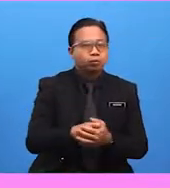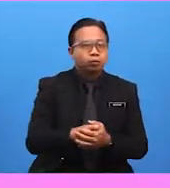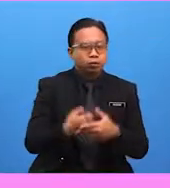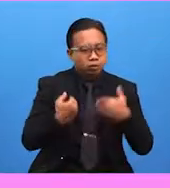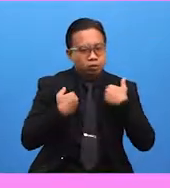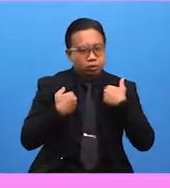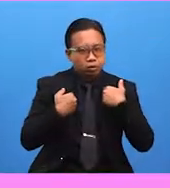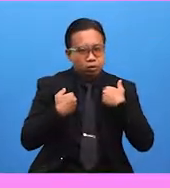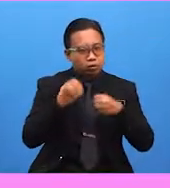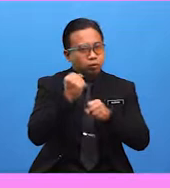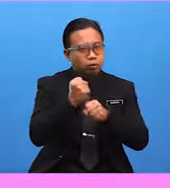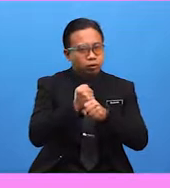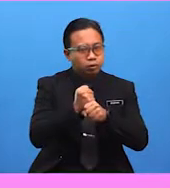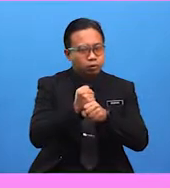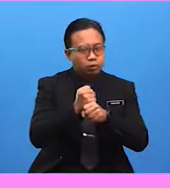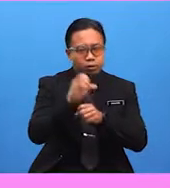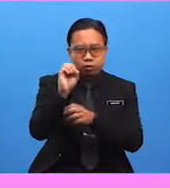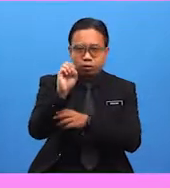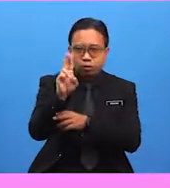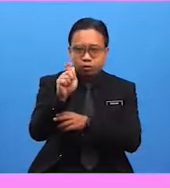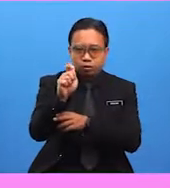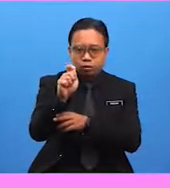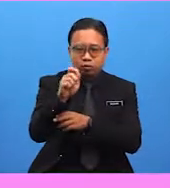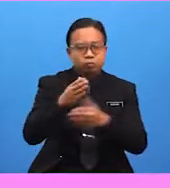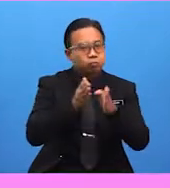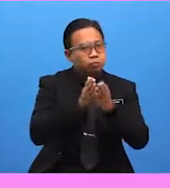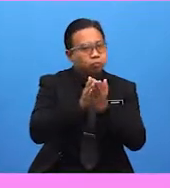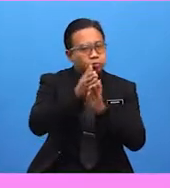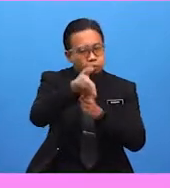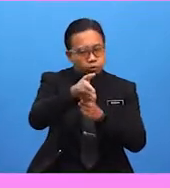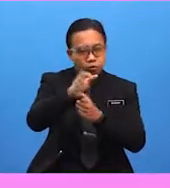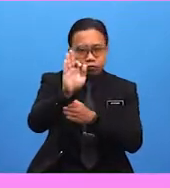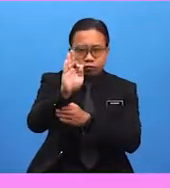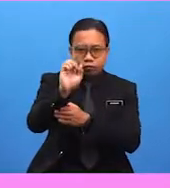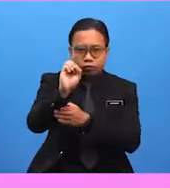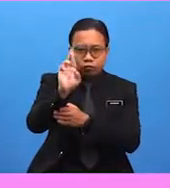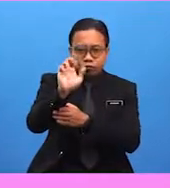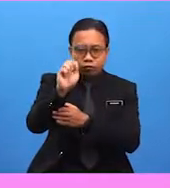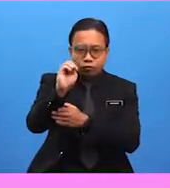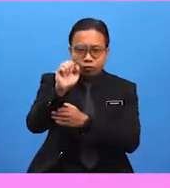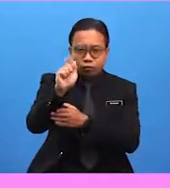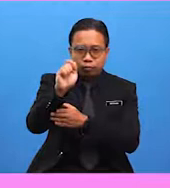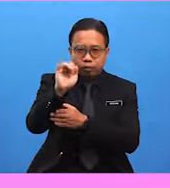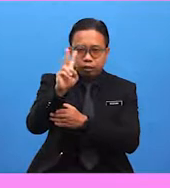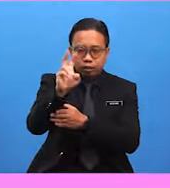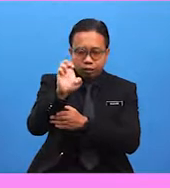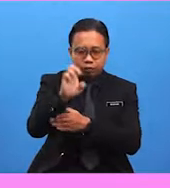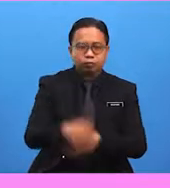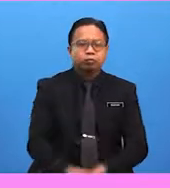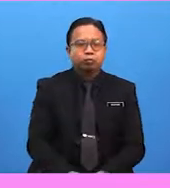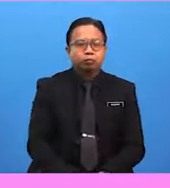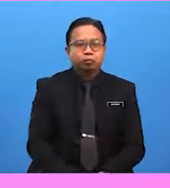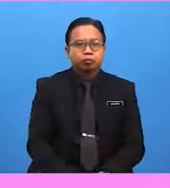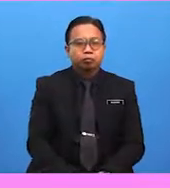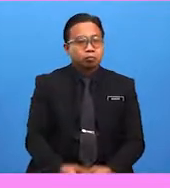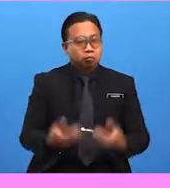were outstanding students through their formative education, had great teachers as